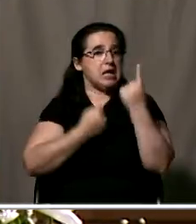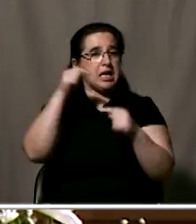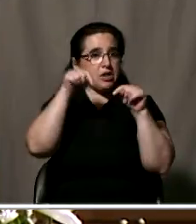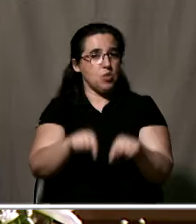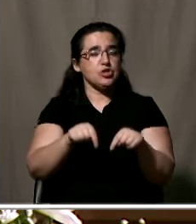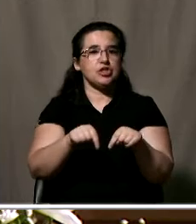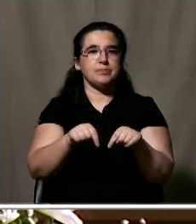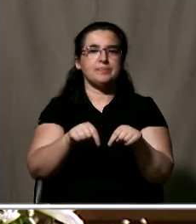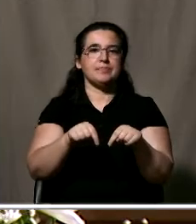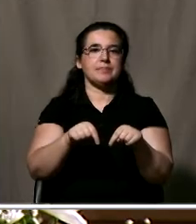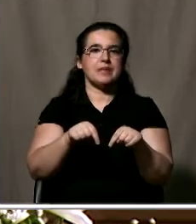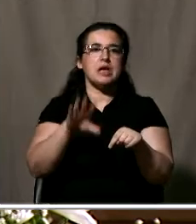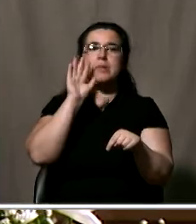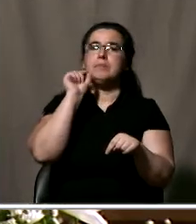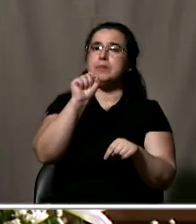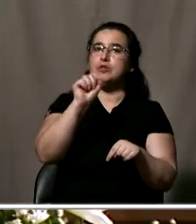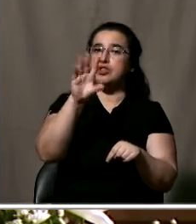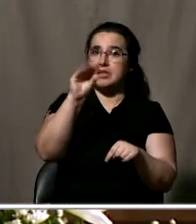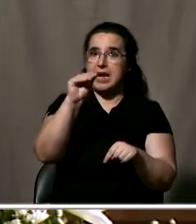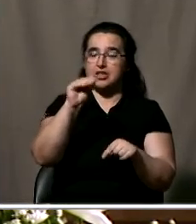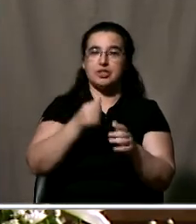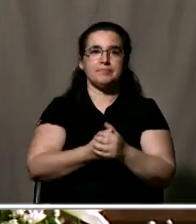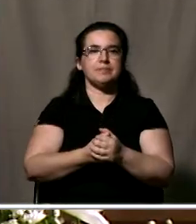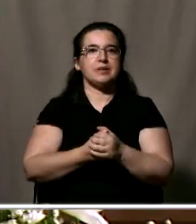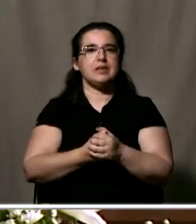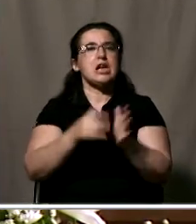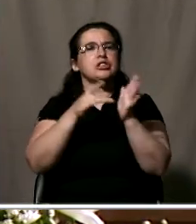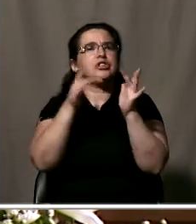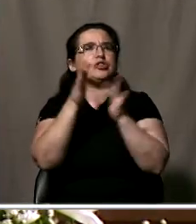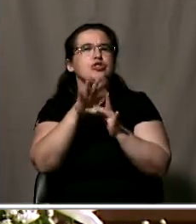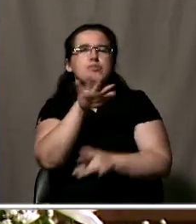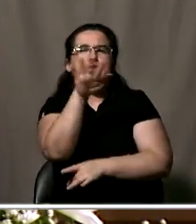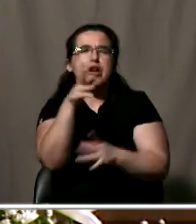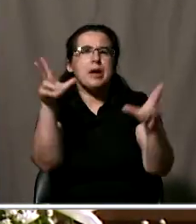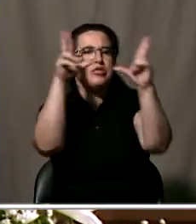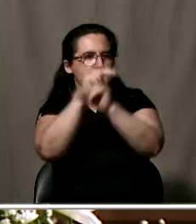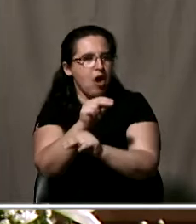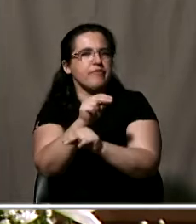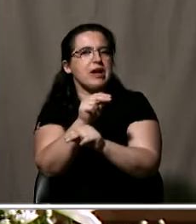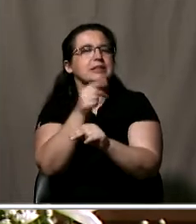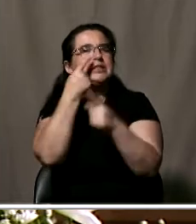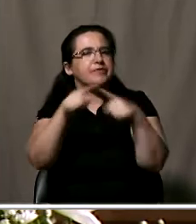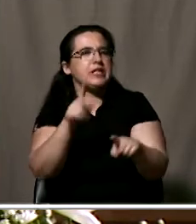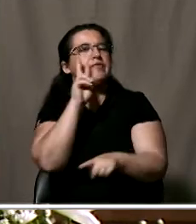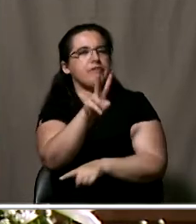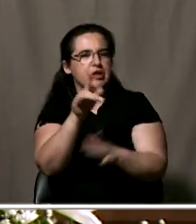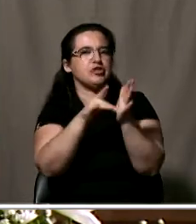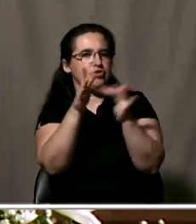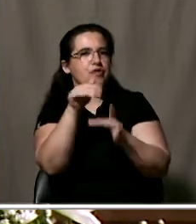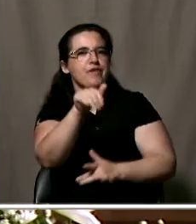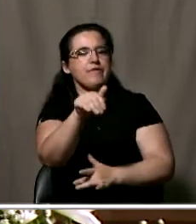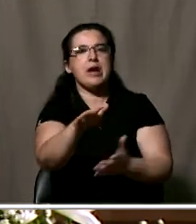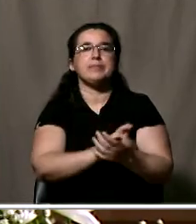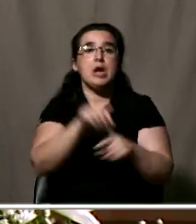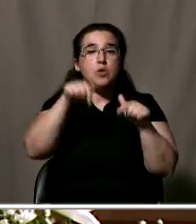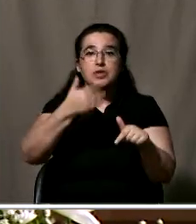next 10 minutes, nos próximos 10 will minutos, see Jesus new and afresh. Vai ver Jesus de uma forma nova e diferente. Somebody today, alguém aqui nesta sala will esta get manhã, a